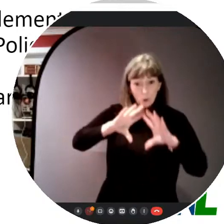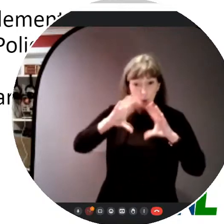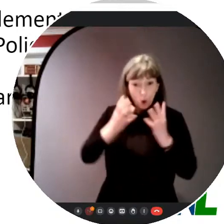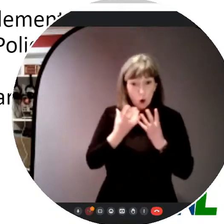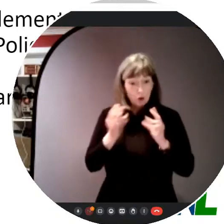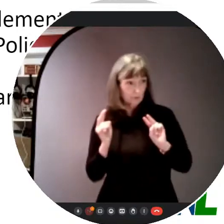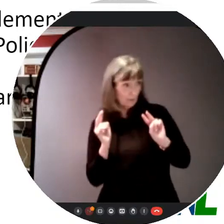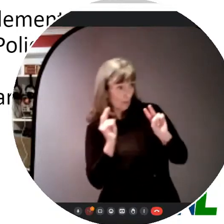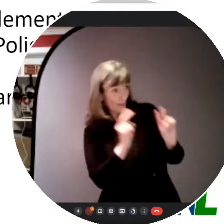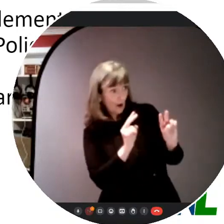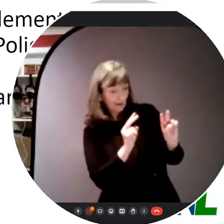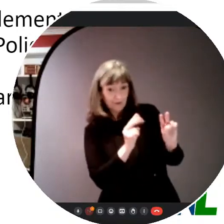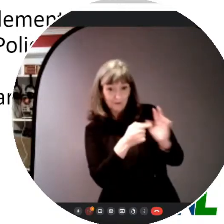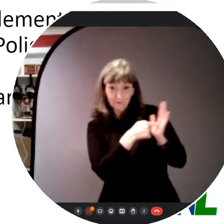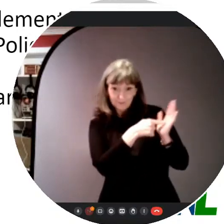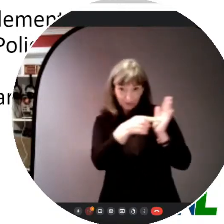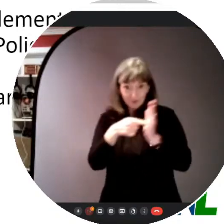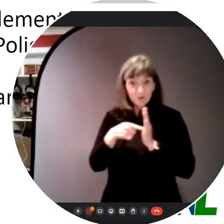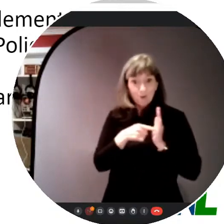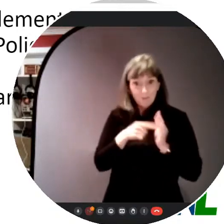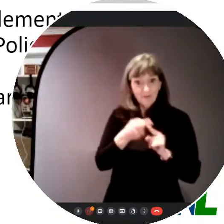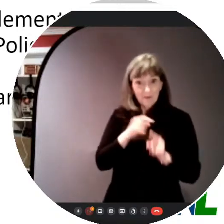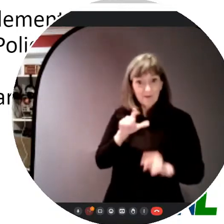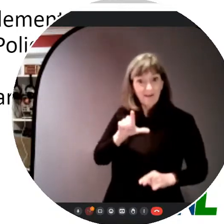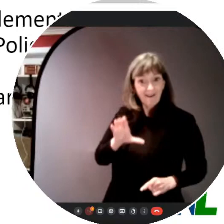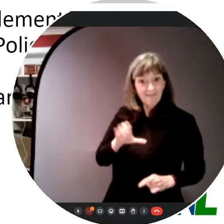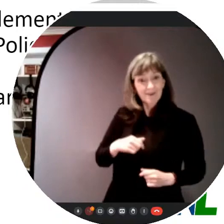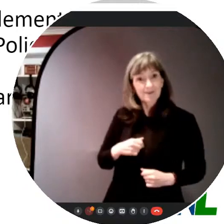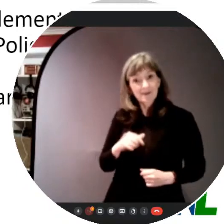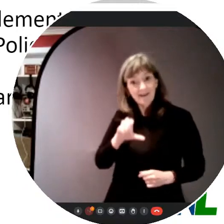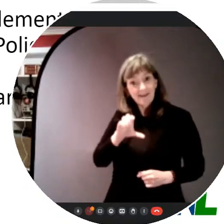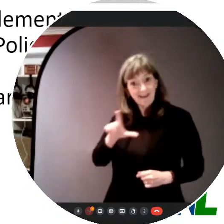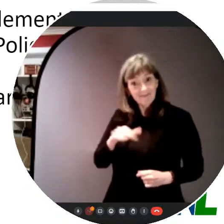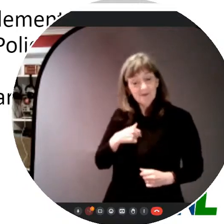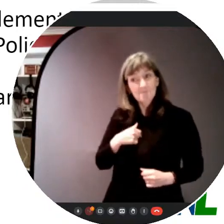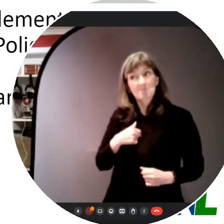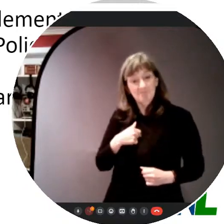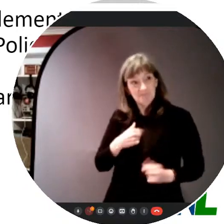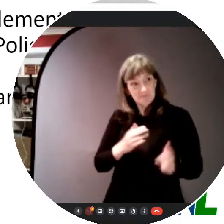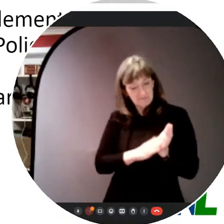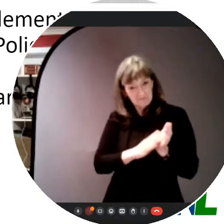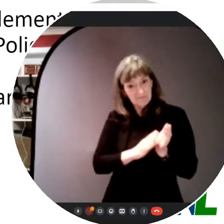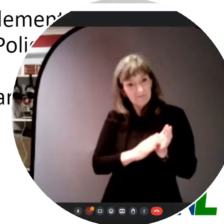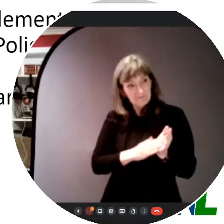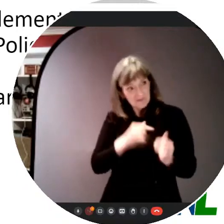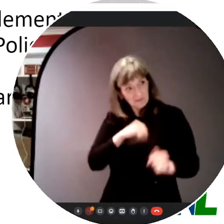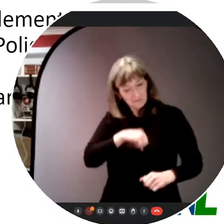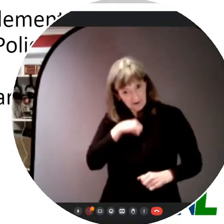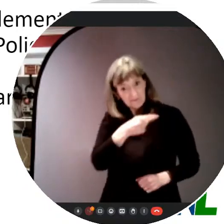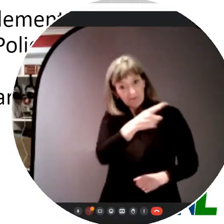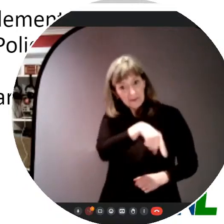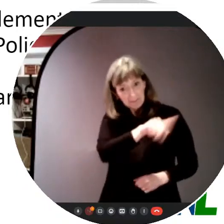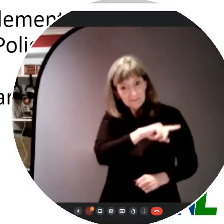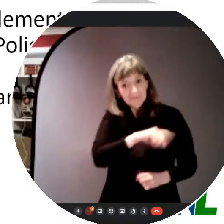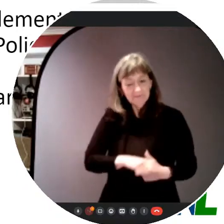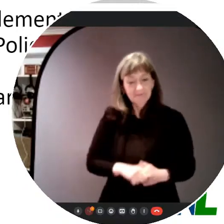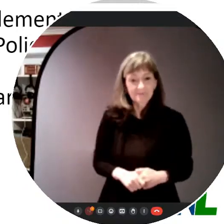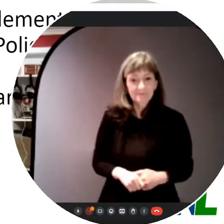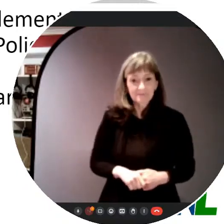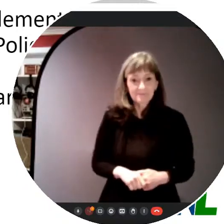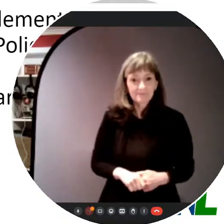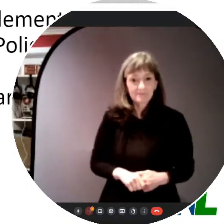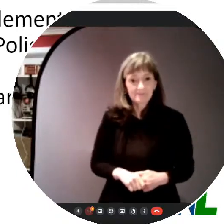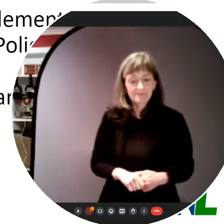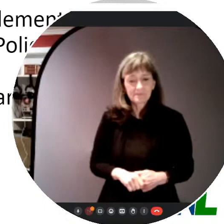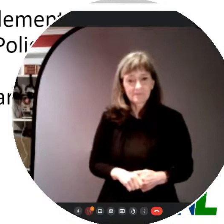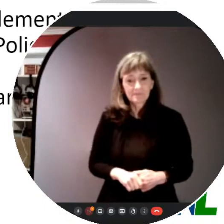doing out there about student engagement, and very well received and got a lot of high praise, so very proud of that group.